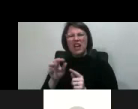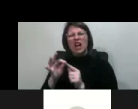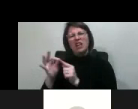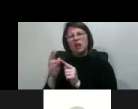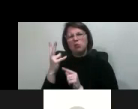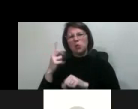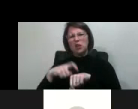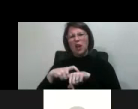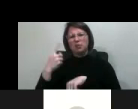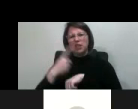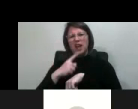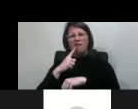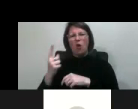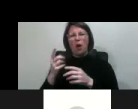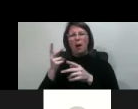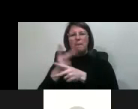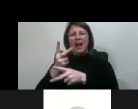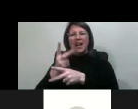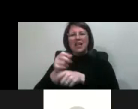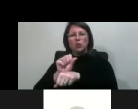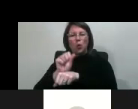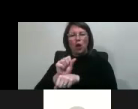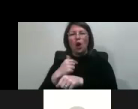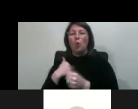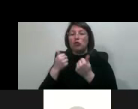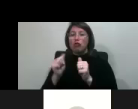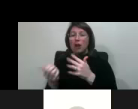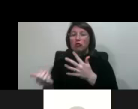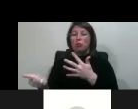maintenance work. So we are trying to prioritize areas where we've seen